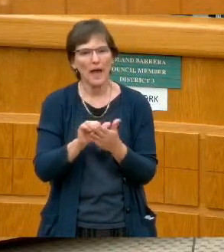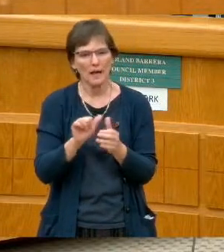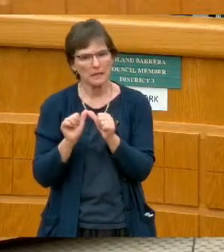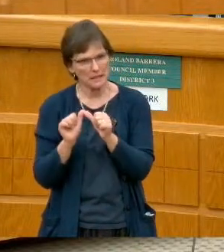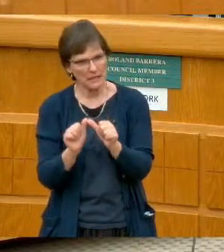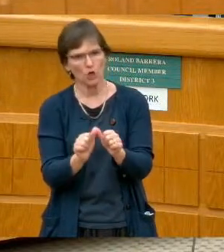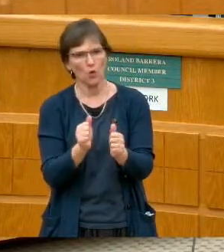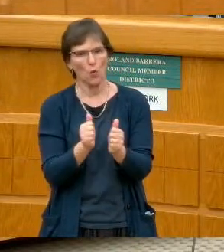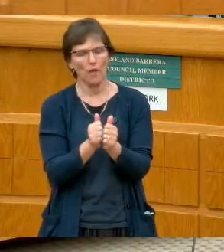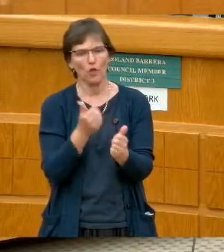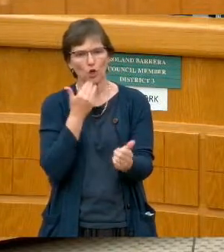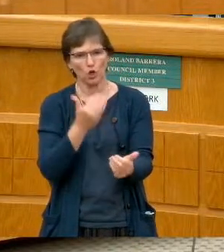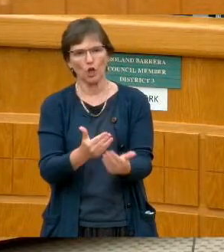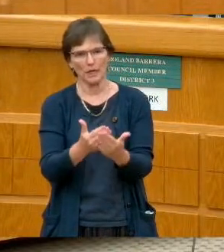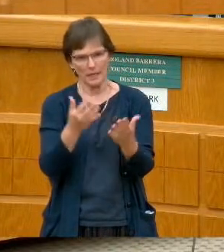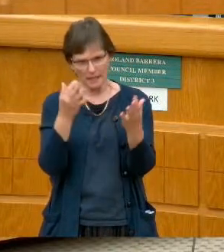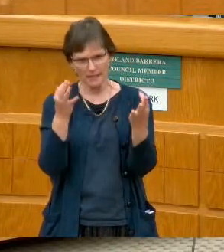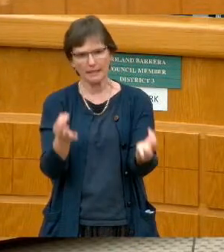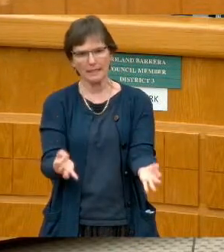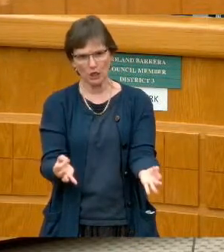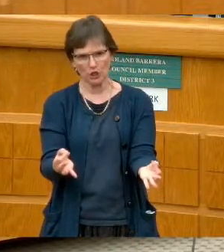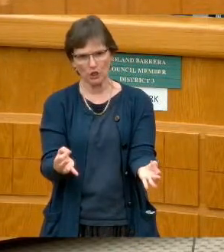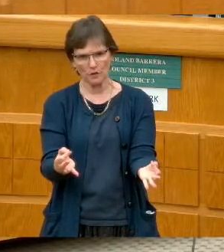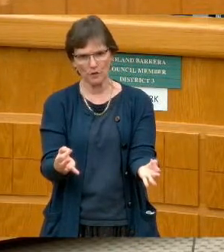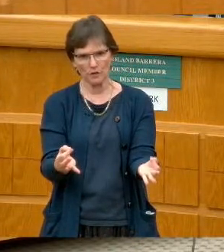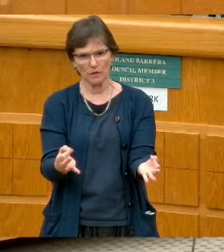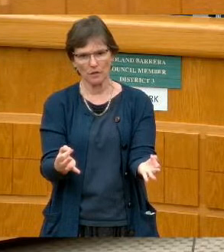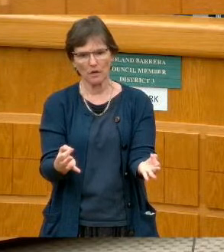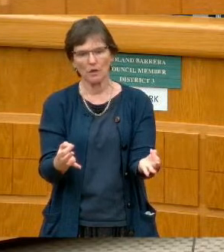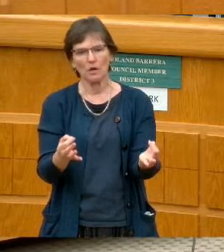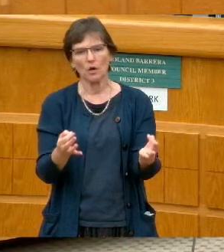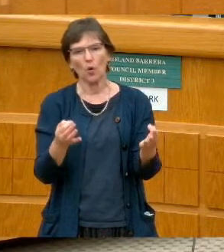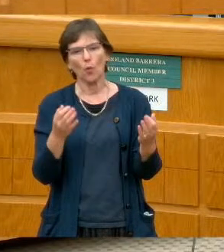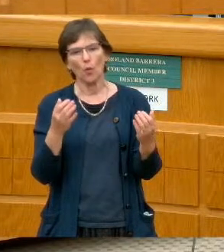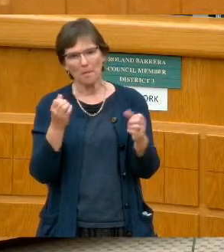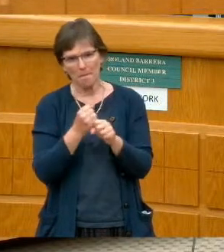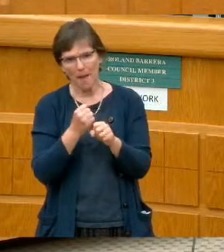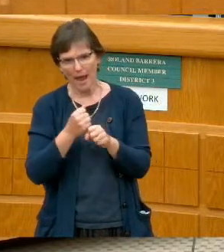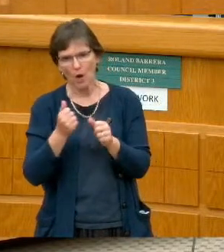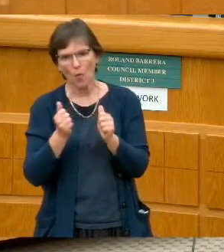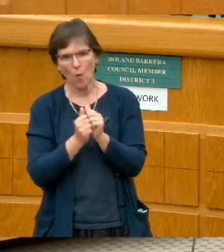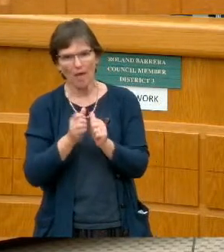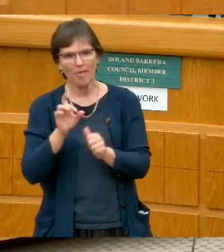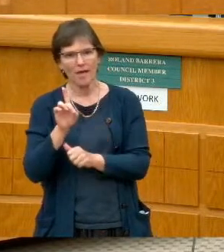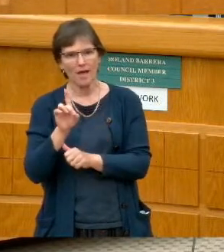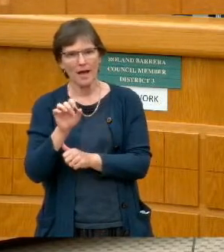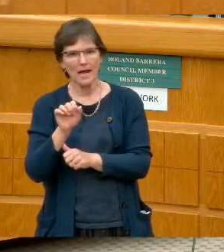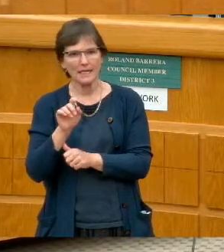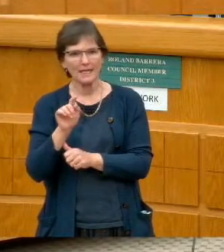encourage it on by continuing with this good decision making that's driven by this data.